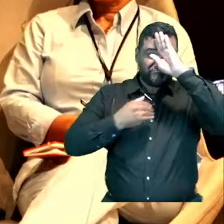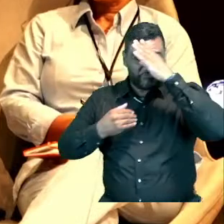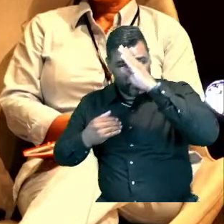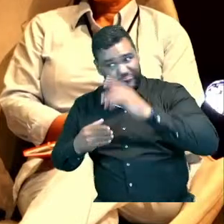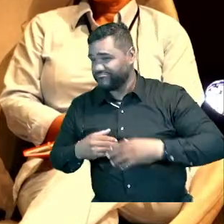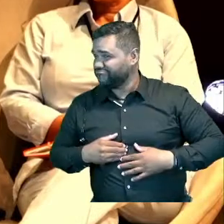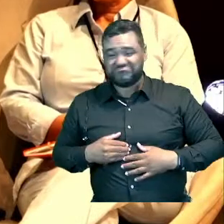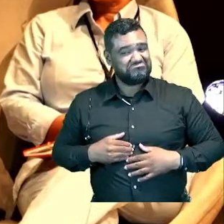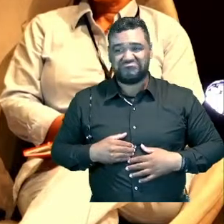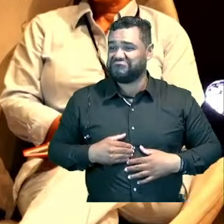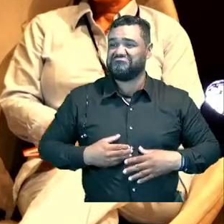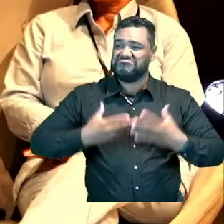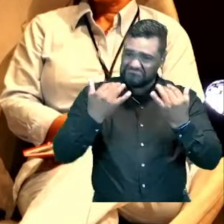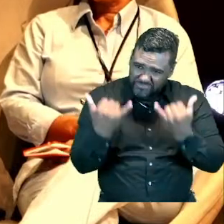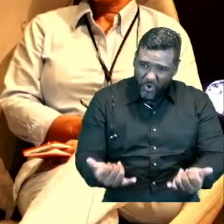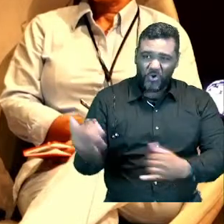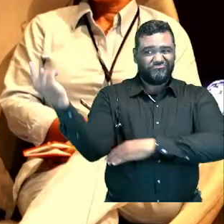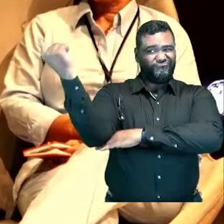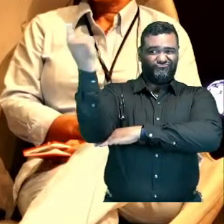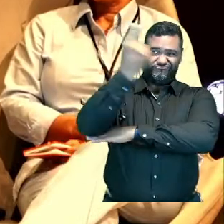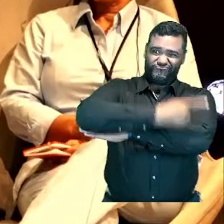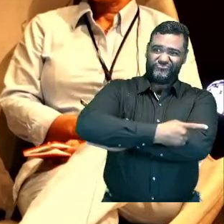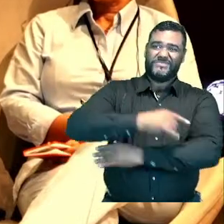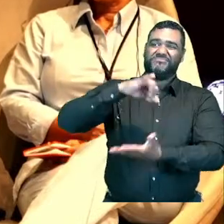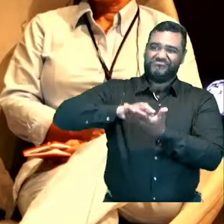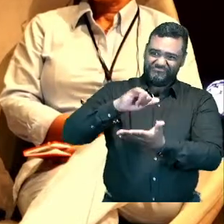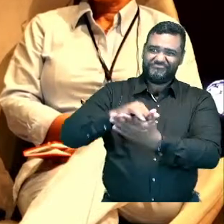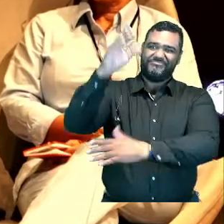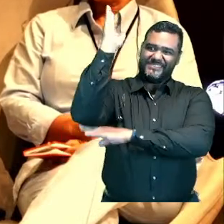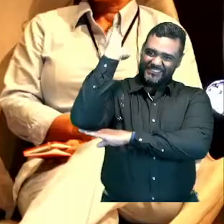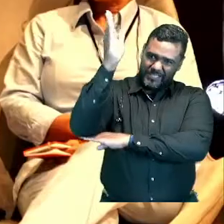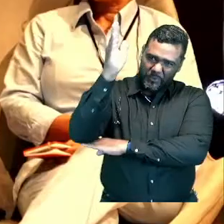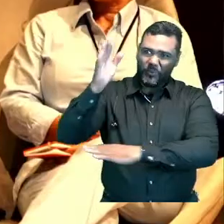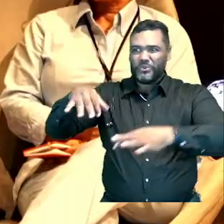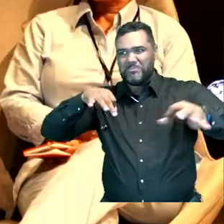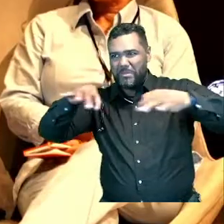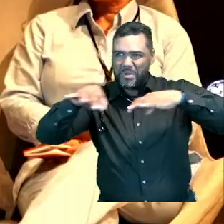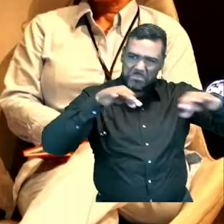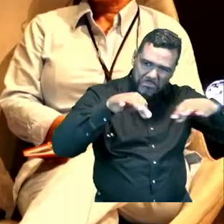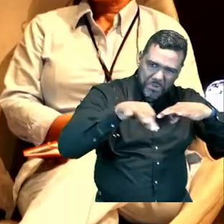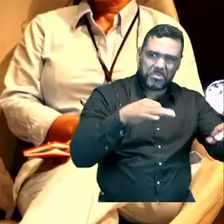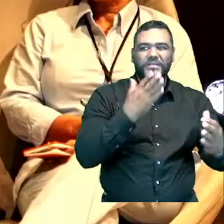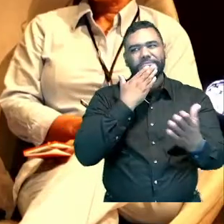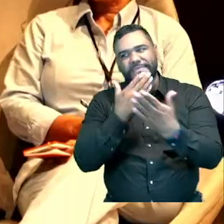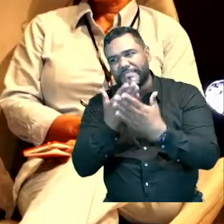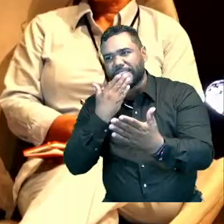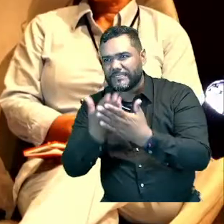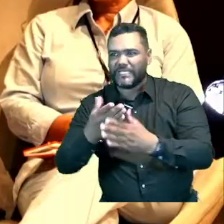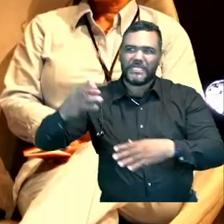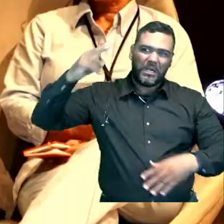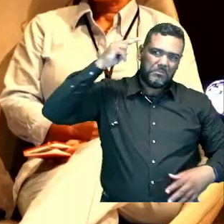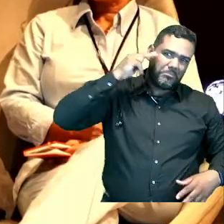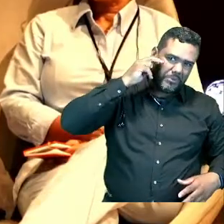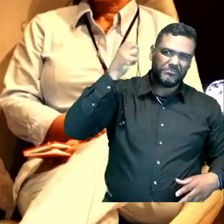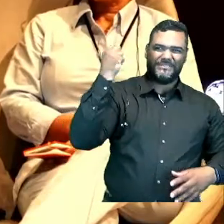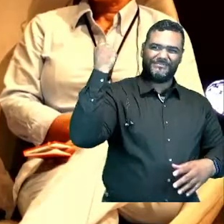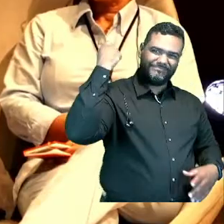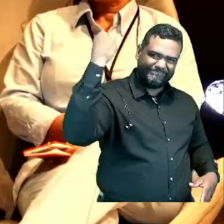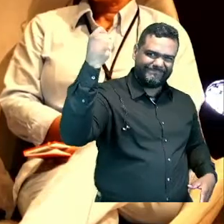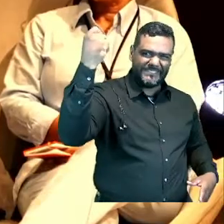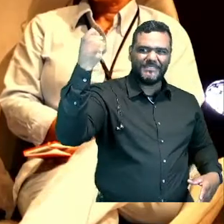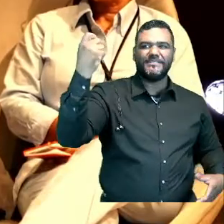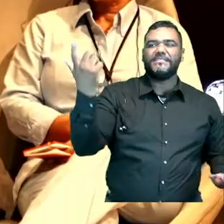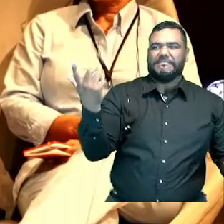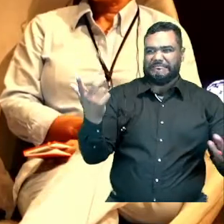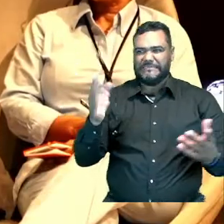commendation and appreciation for Madam Vice President. And it is women